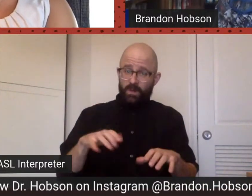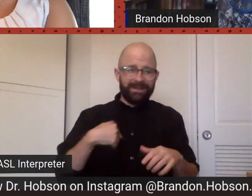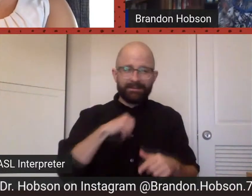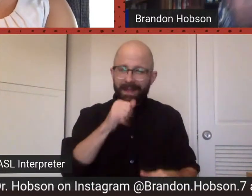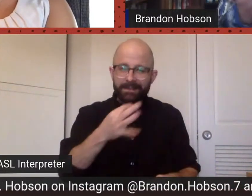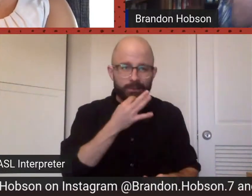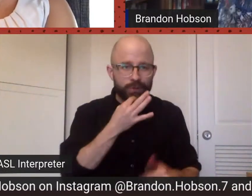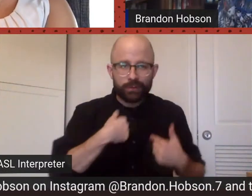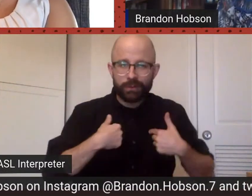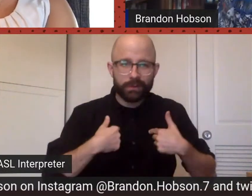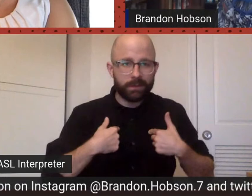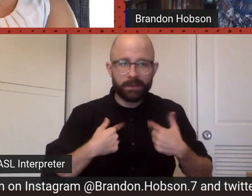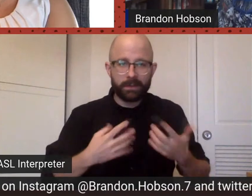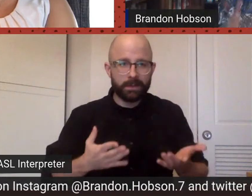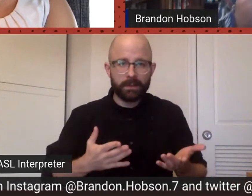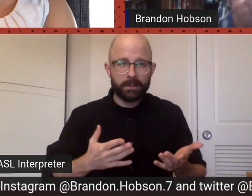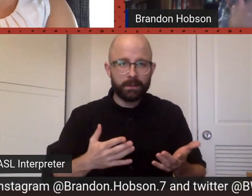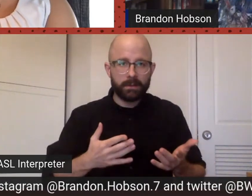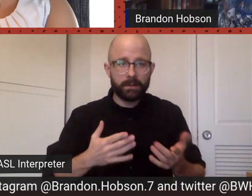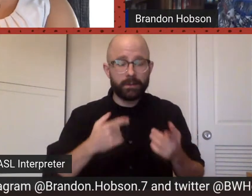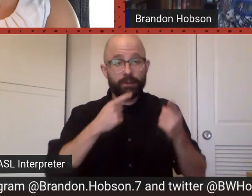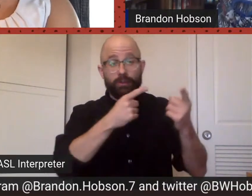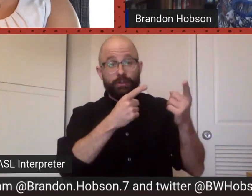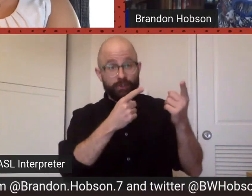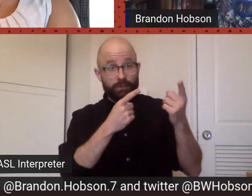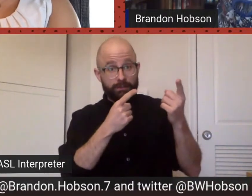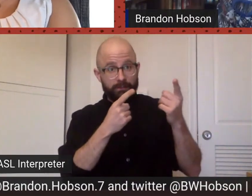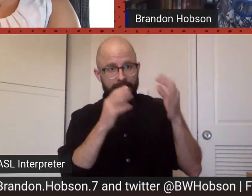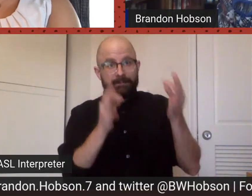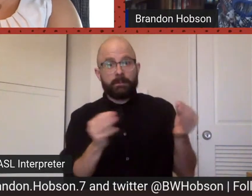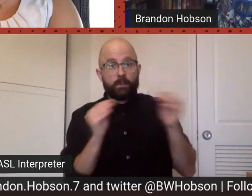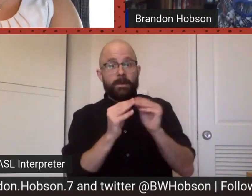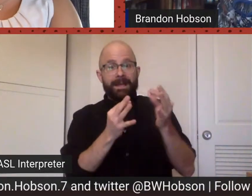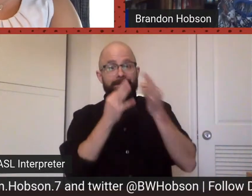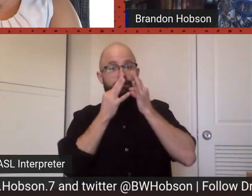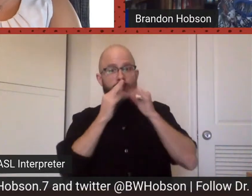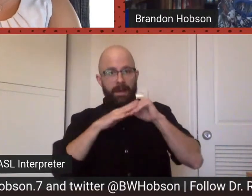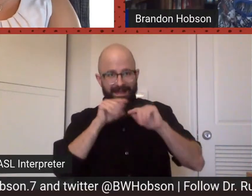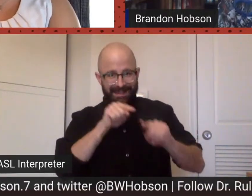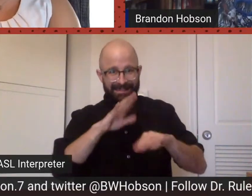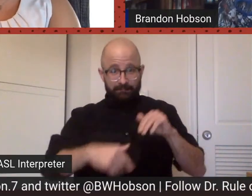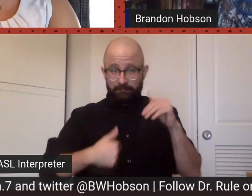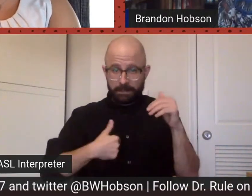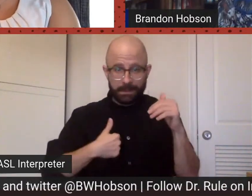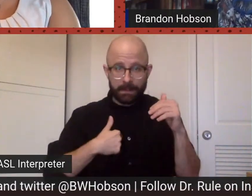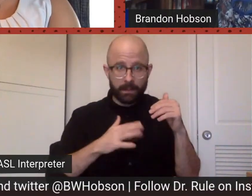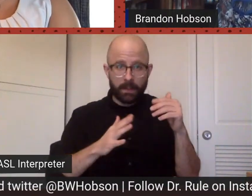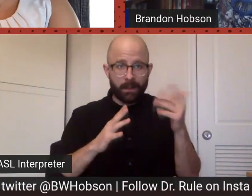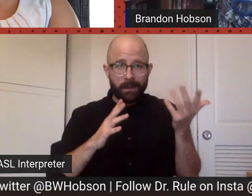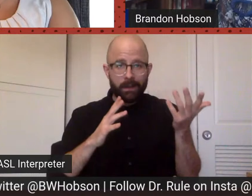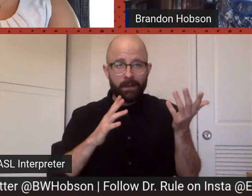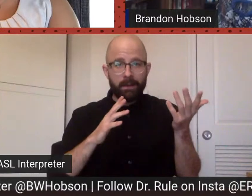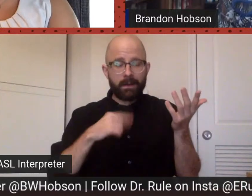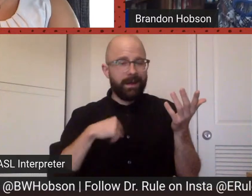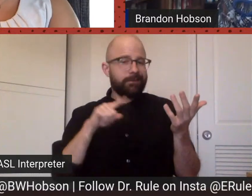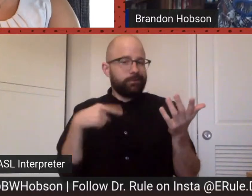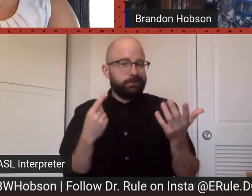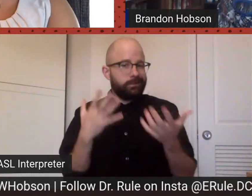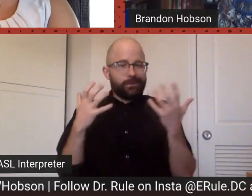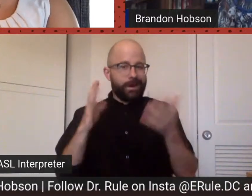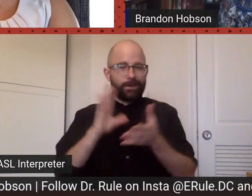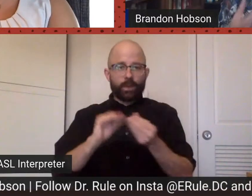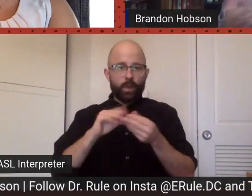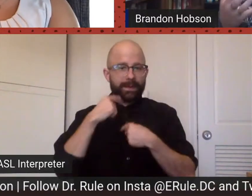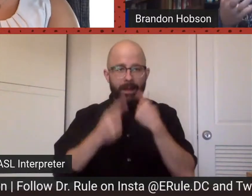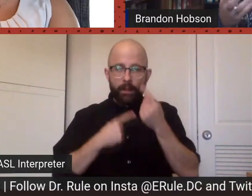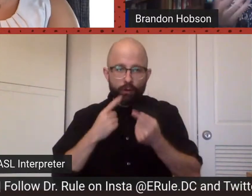not. You're a much better expert on this than I am. I just want to be a storyteller, and I